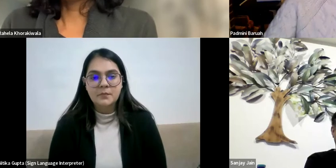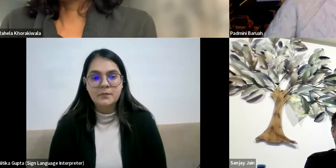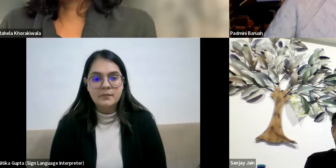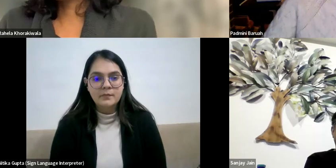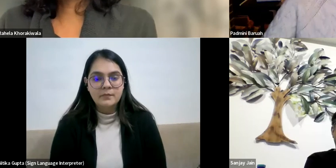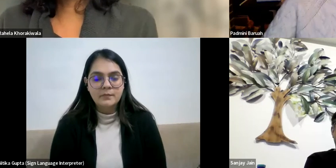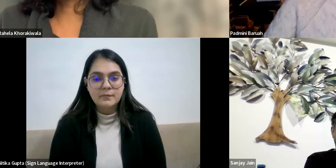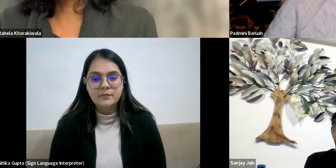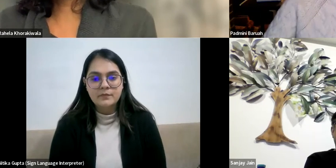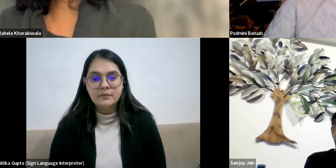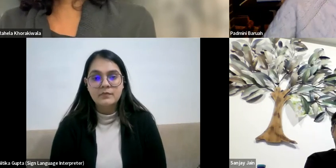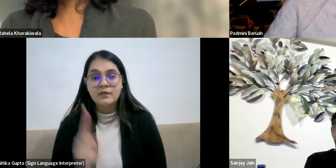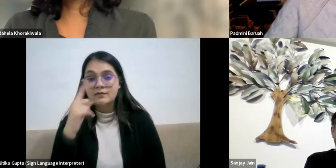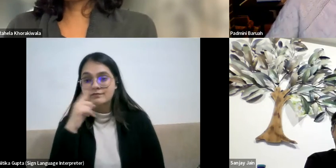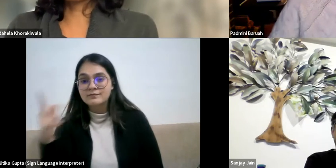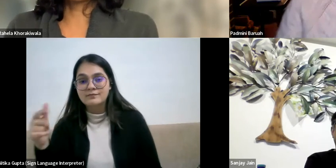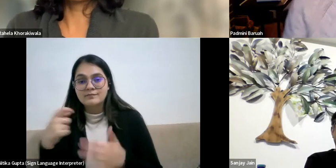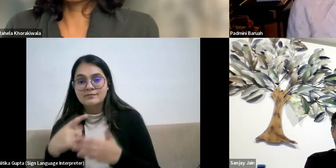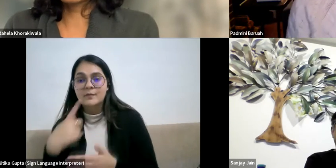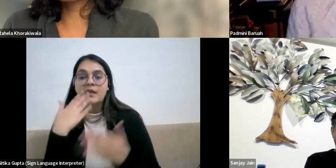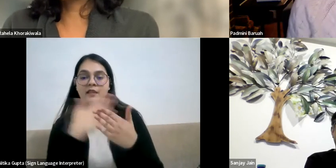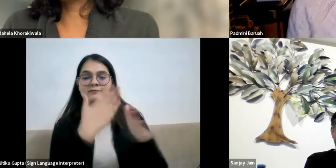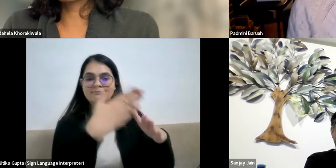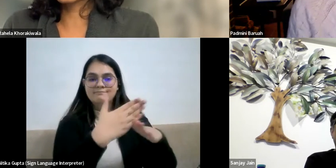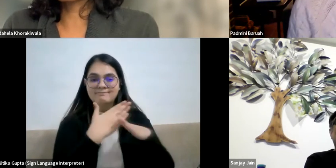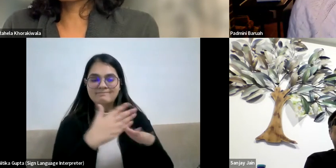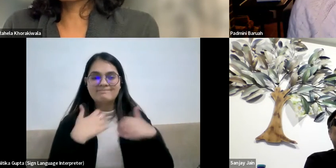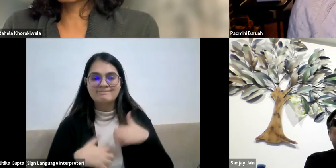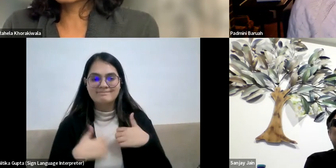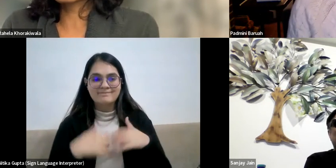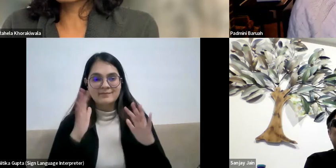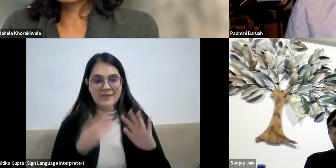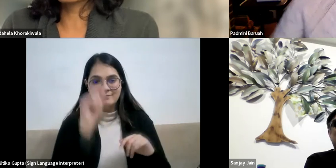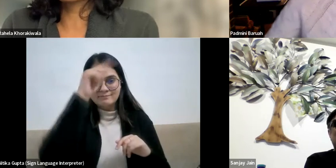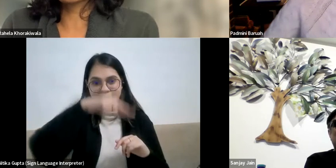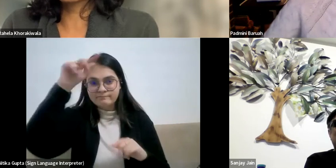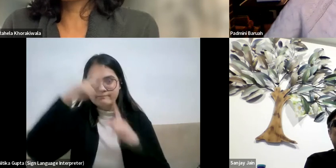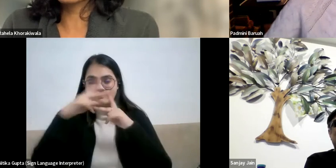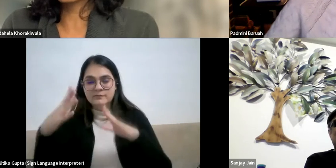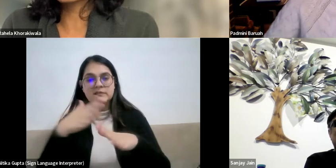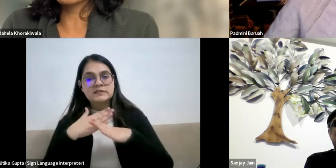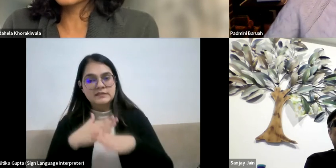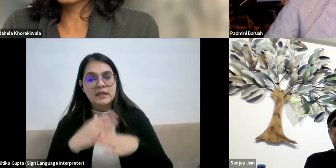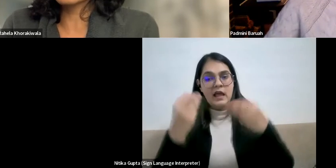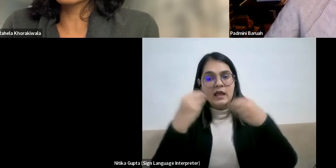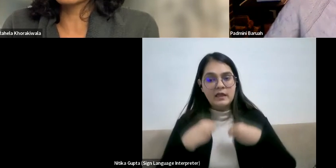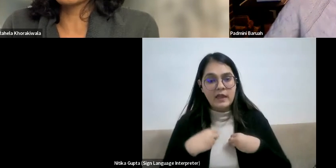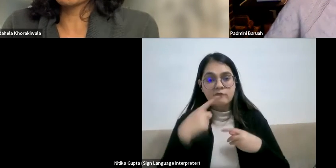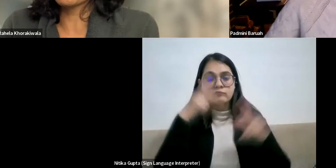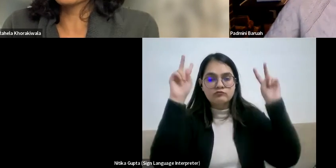Okay, thanks for sharing those very interesting and fascinating statistics, and it provides so much